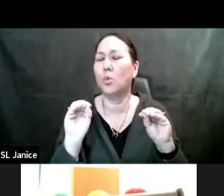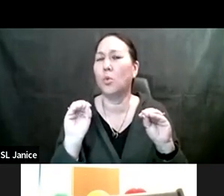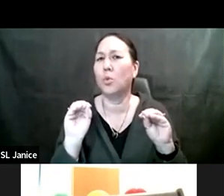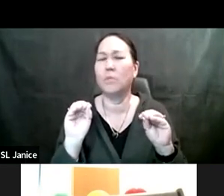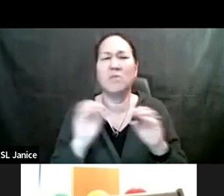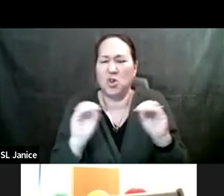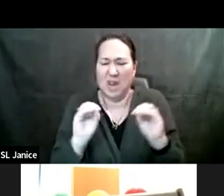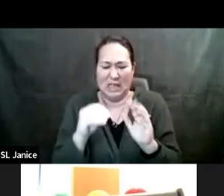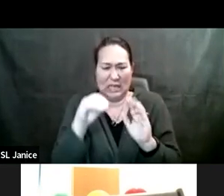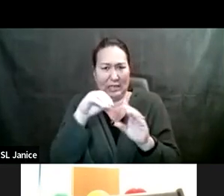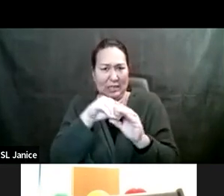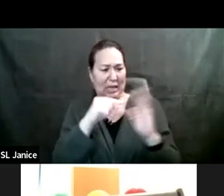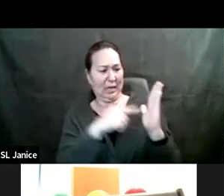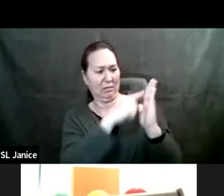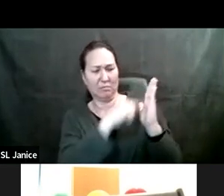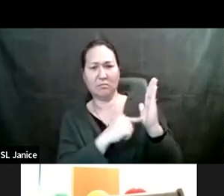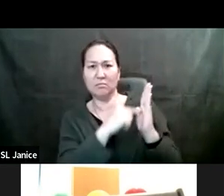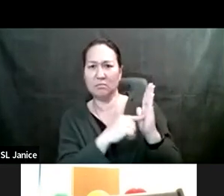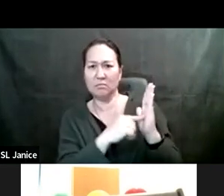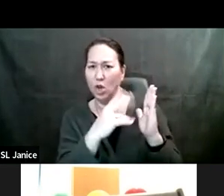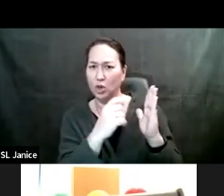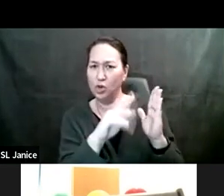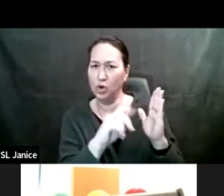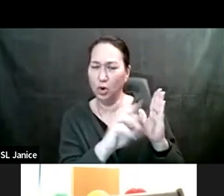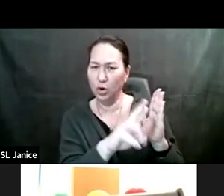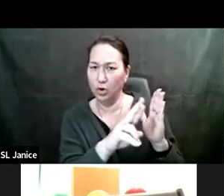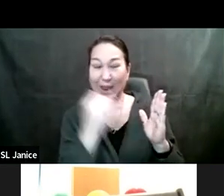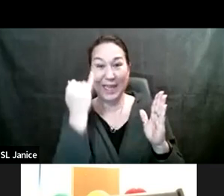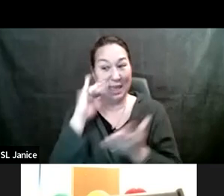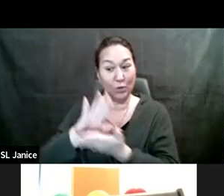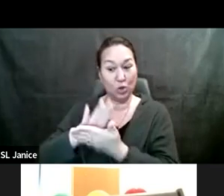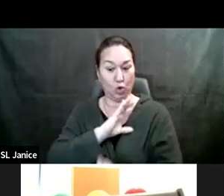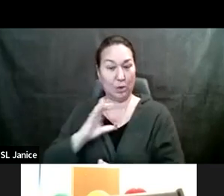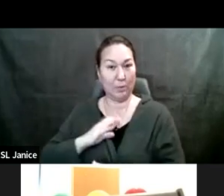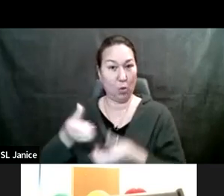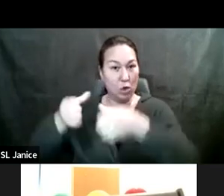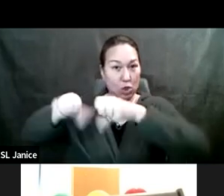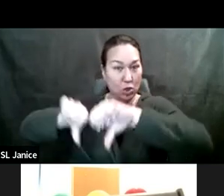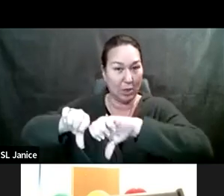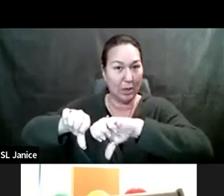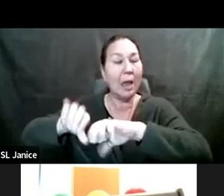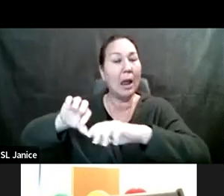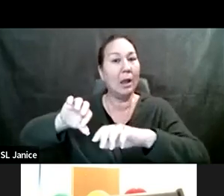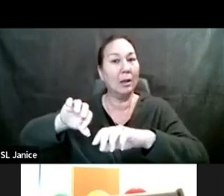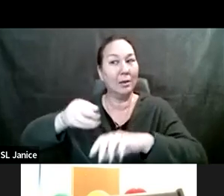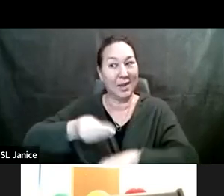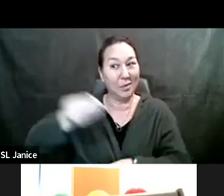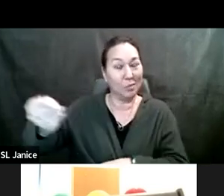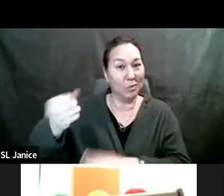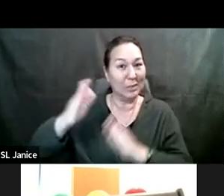in the charter that says that if the school committee were to reject the budget it would still go to the city council